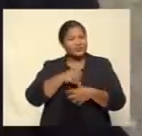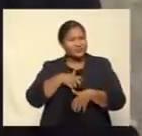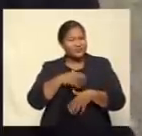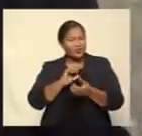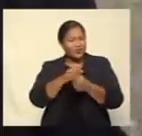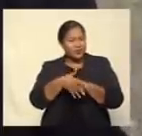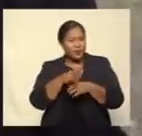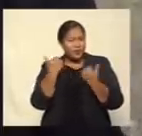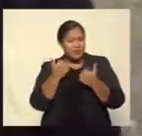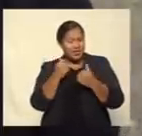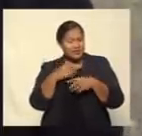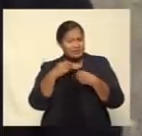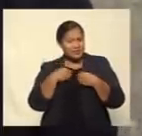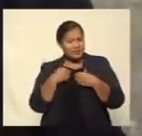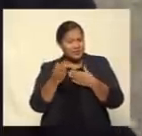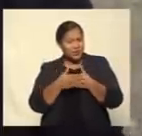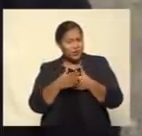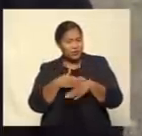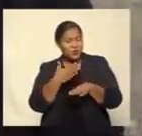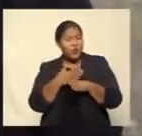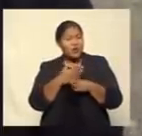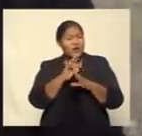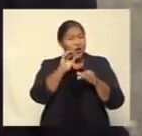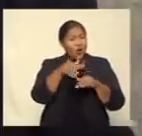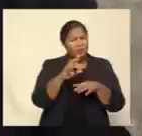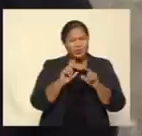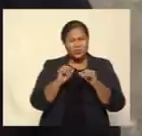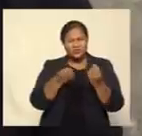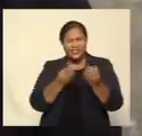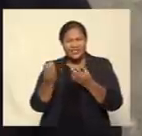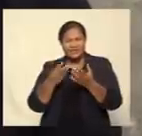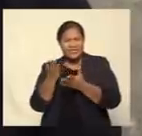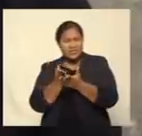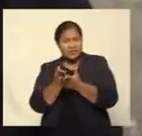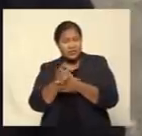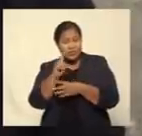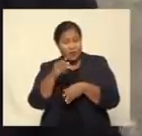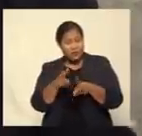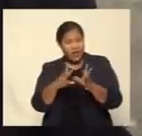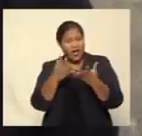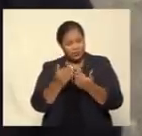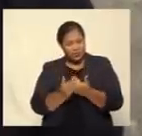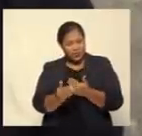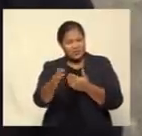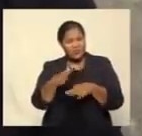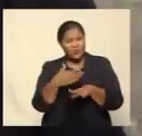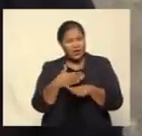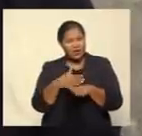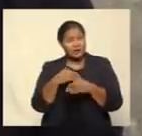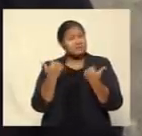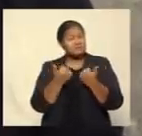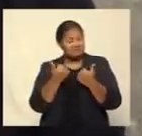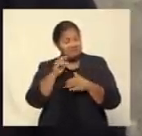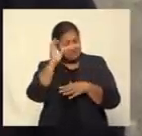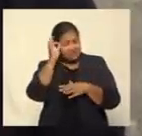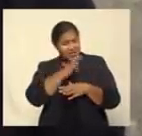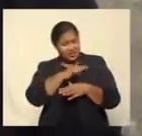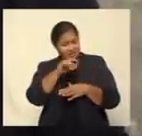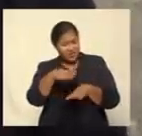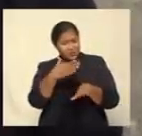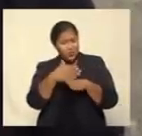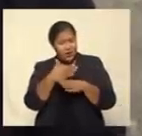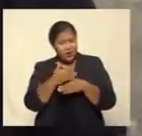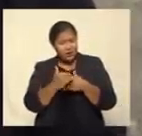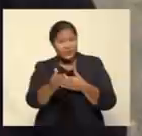closed, working from home and utilizing delivery services is one way to keep afloat. And many believe that this will continue as